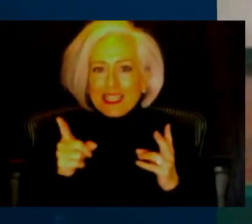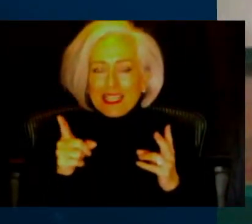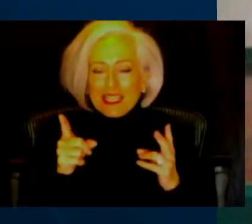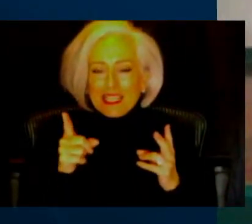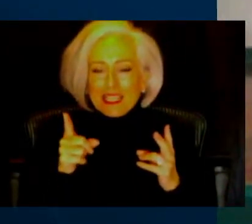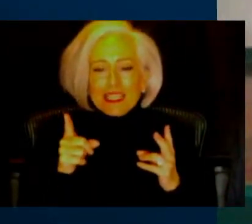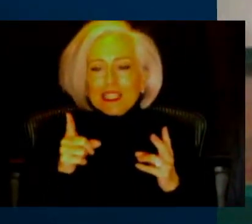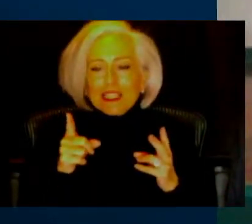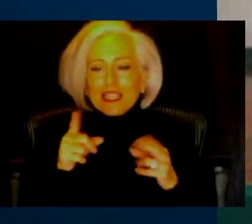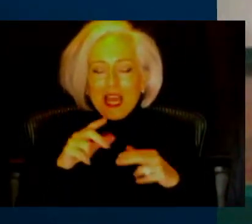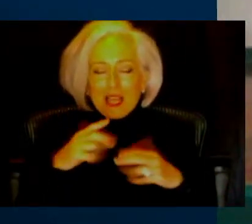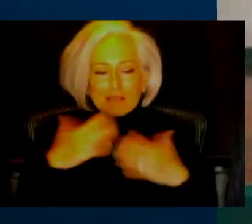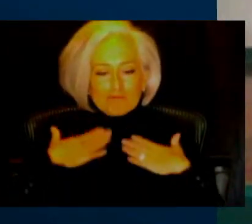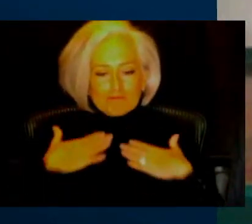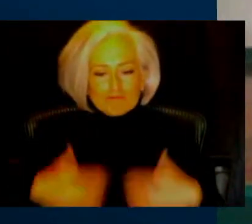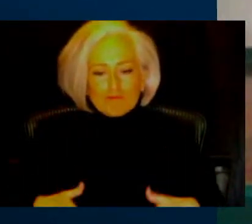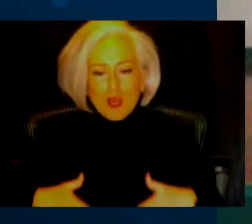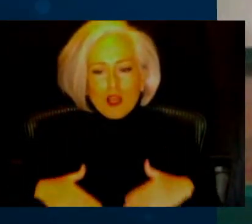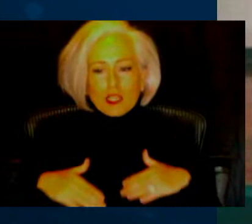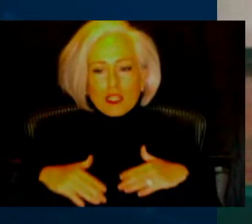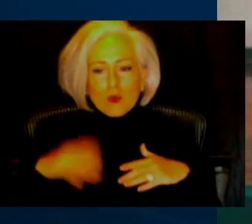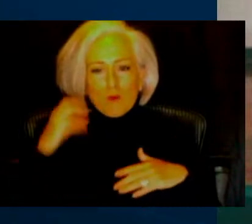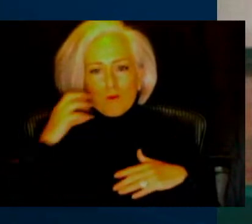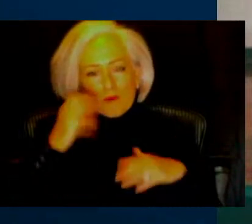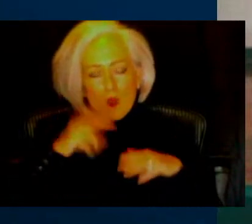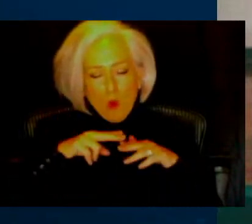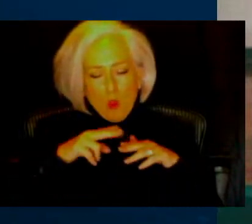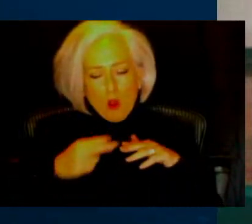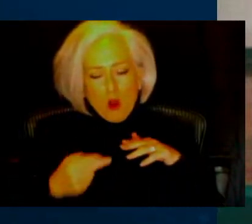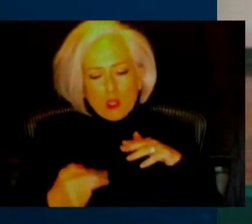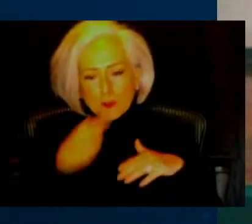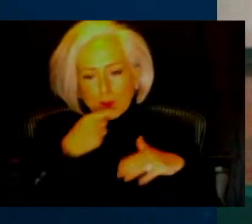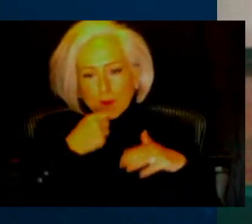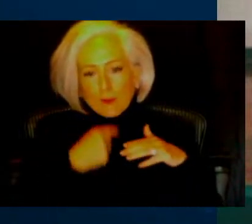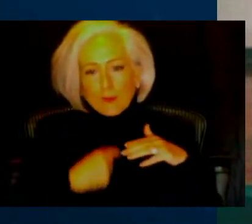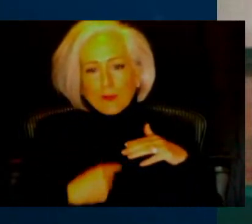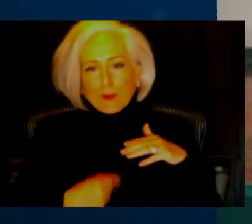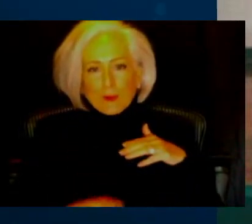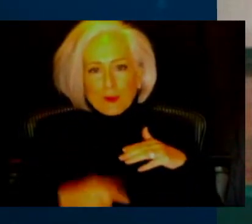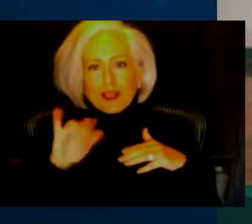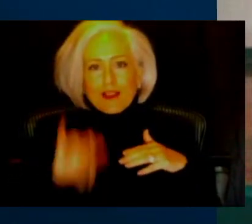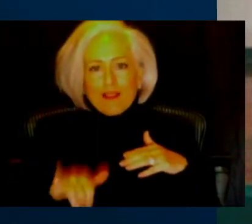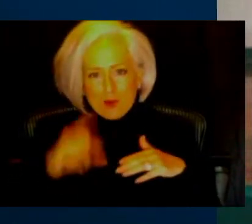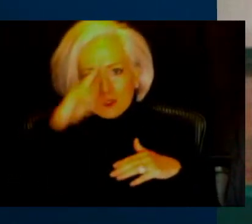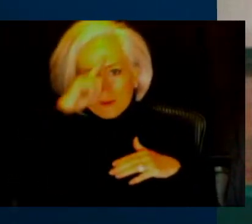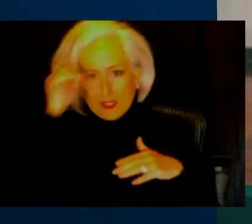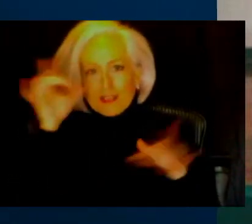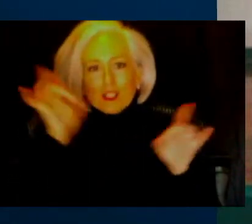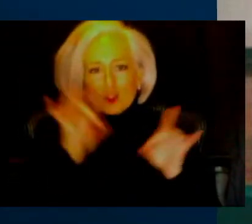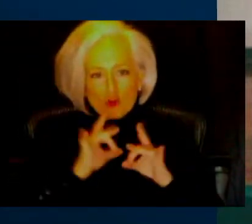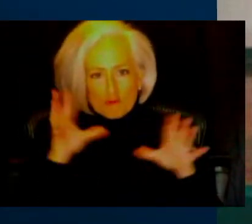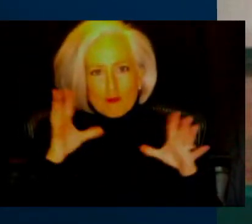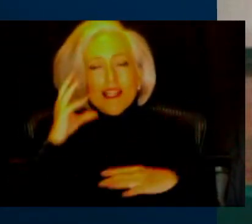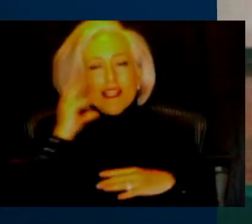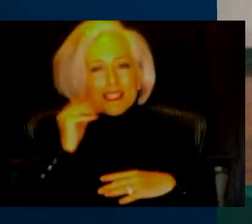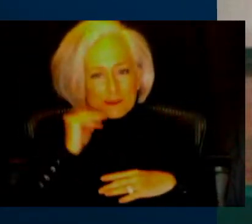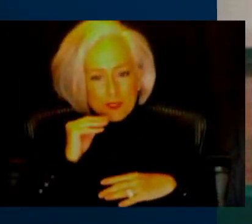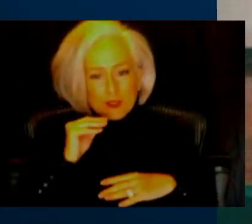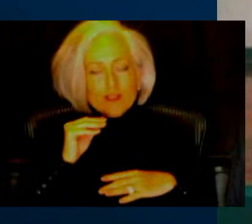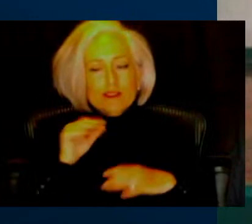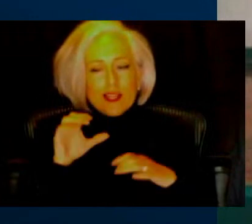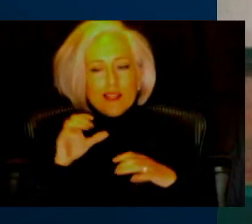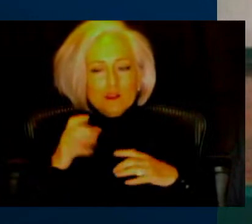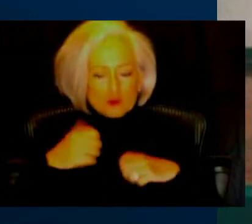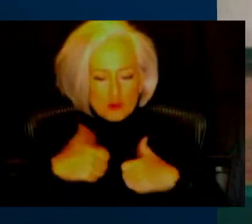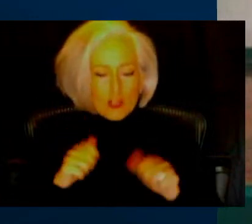amount of weight. And that was a direct result of his traumatic experiences and him dealing with those experiences. But he was able